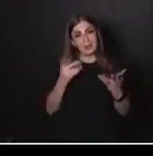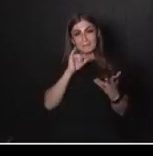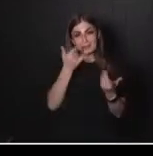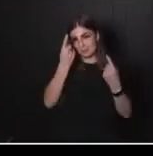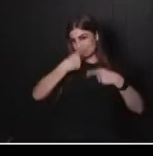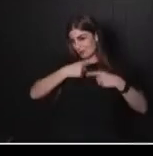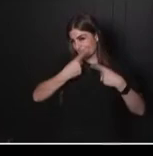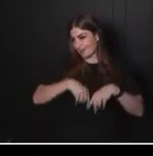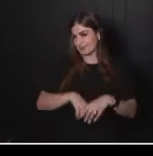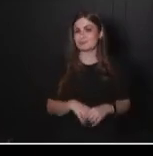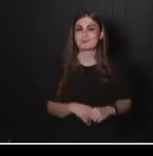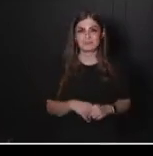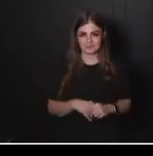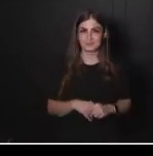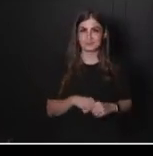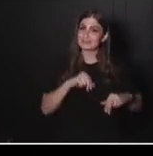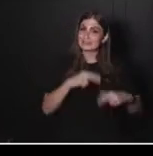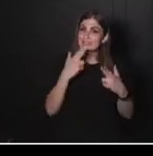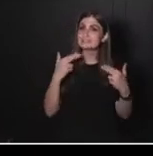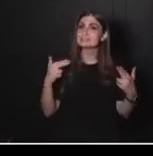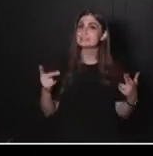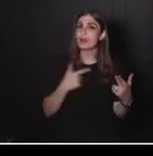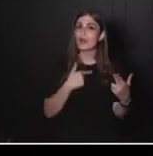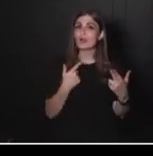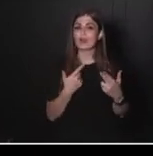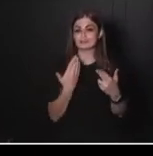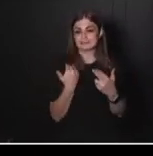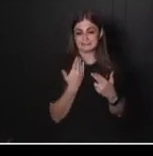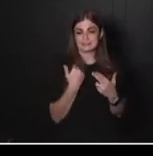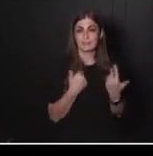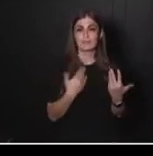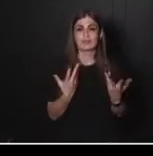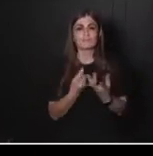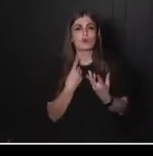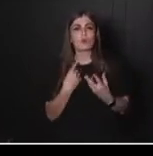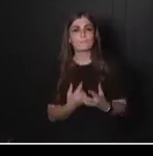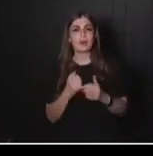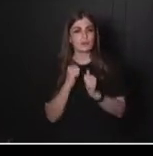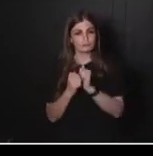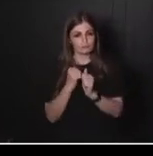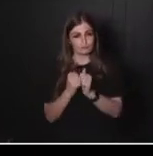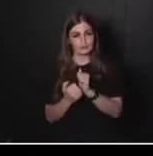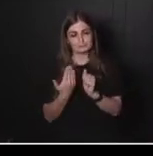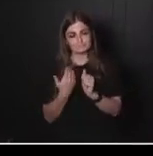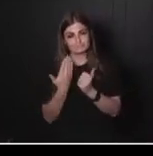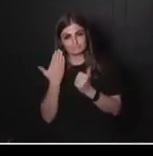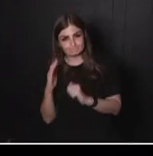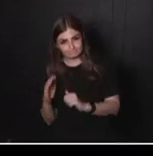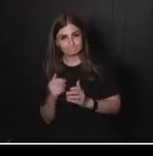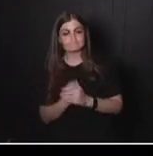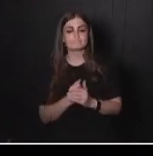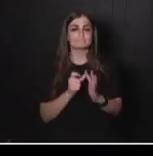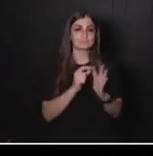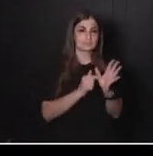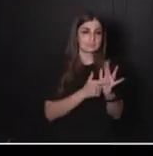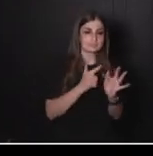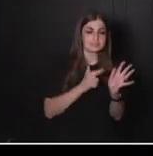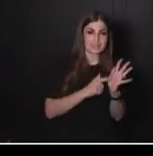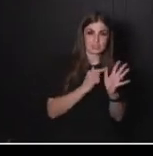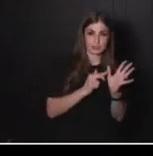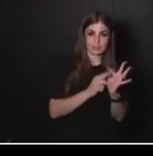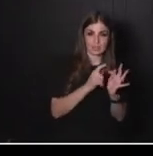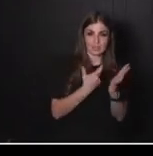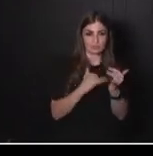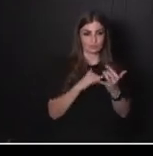that out. Anyway, this is a song I played the other night from my dear departed brother, Michael Gudinski. Daniel Andrews made his